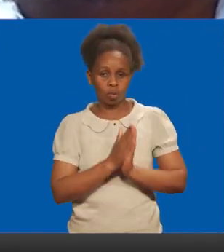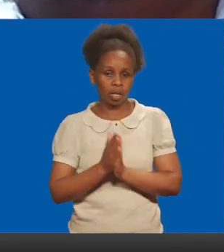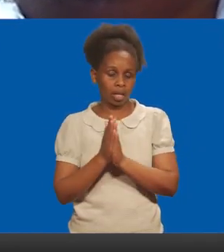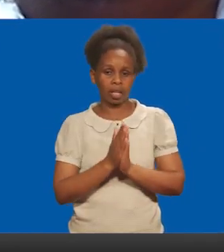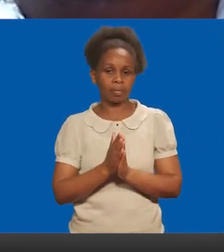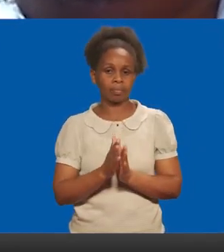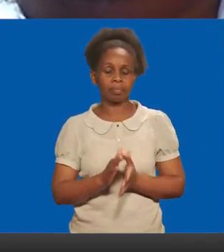us